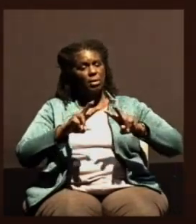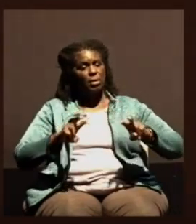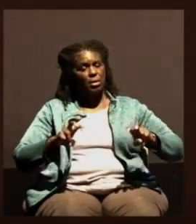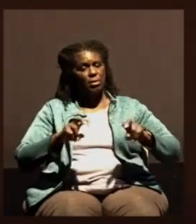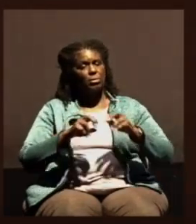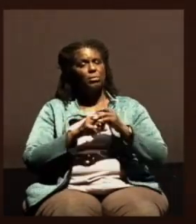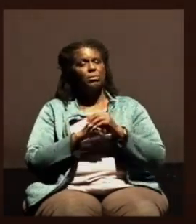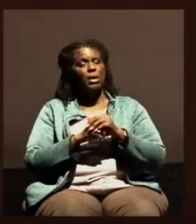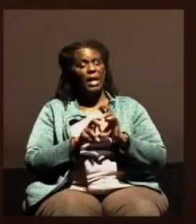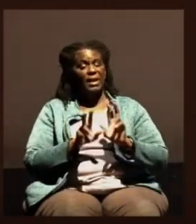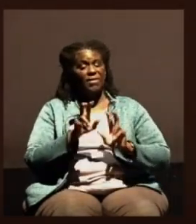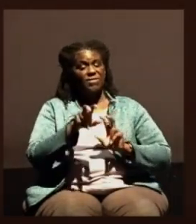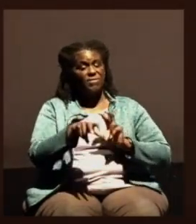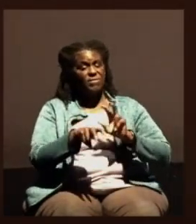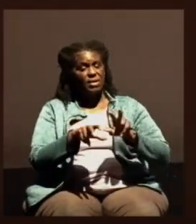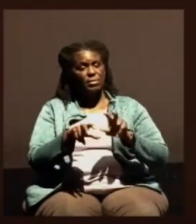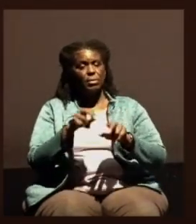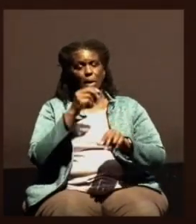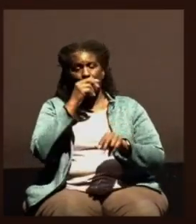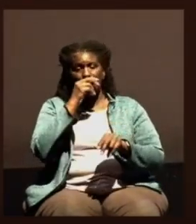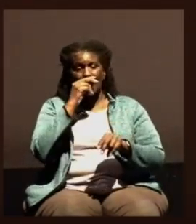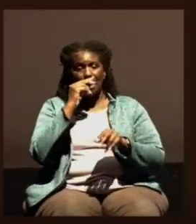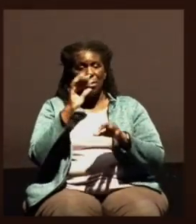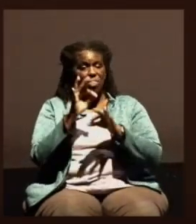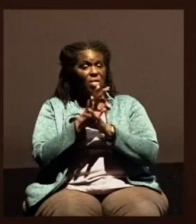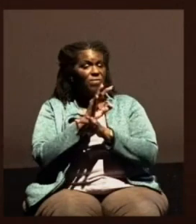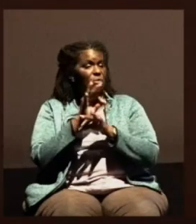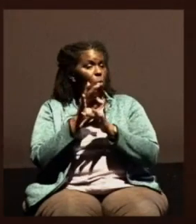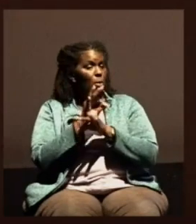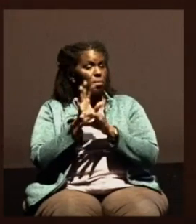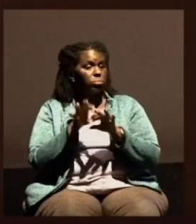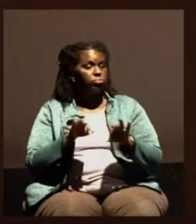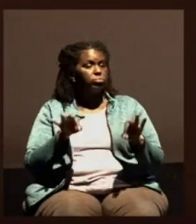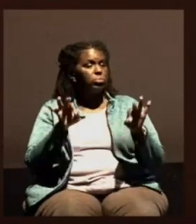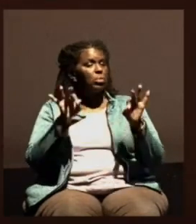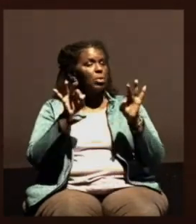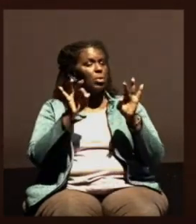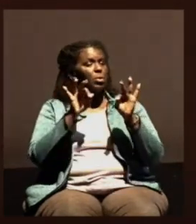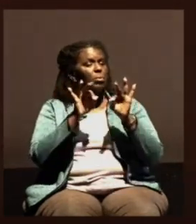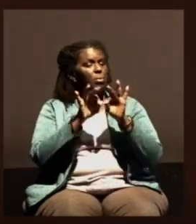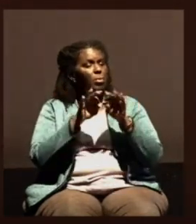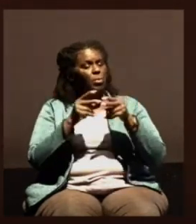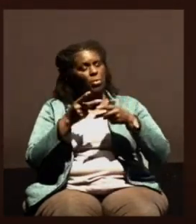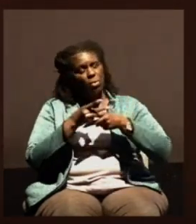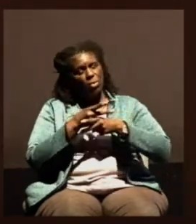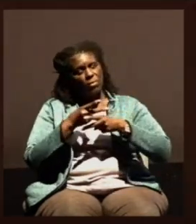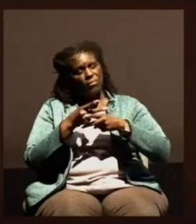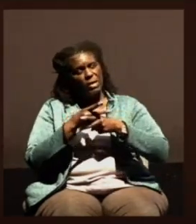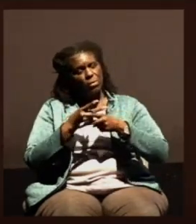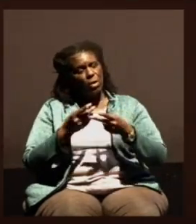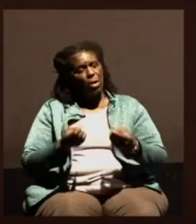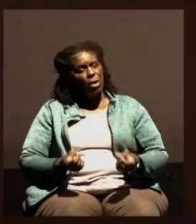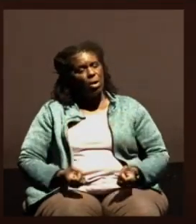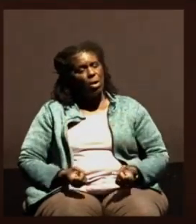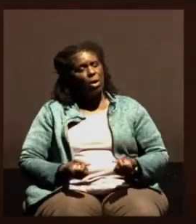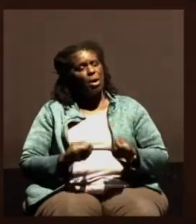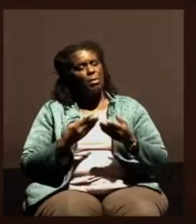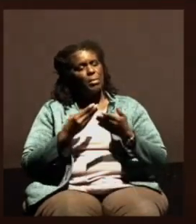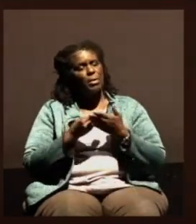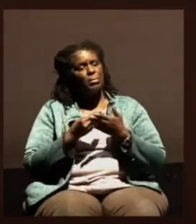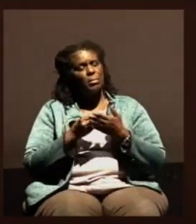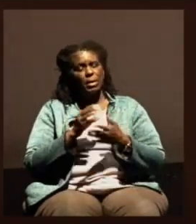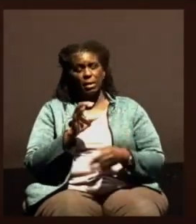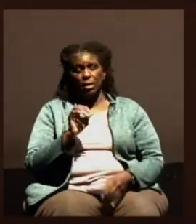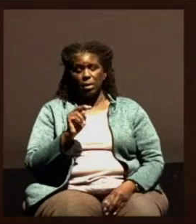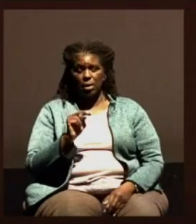decisions. The Cauchy integral formula is crucial to and really fundamental to complex analysis. And complex analysis is used